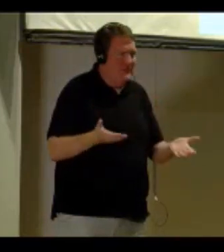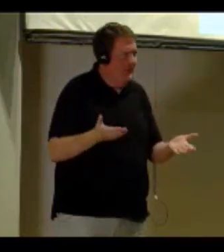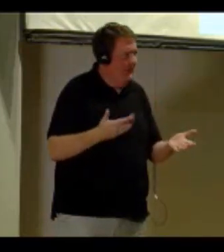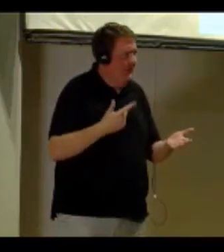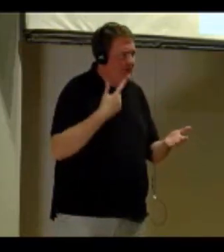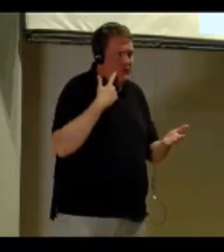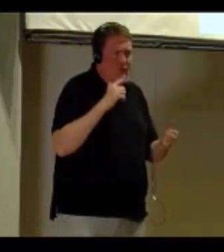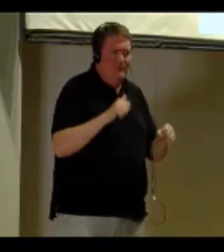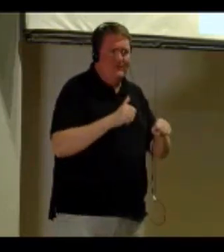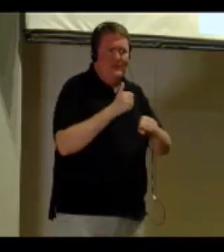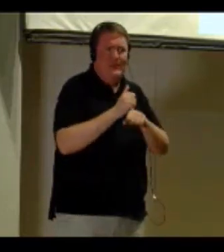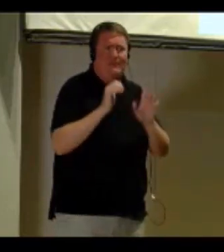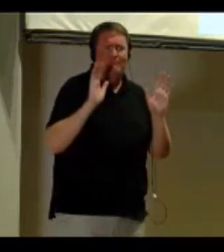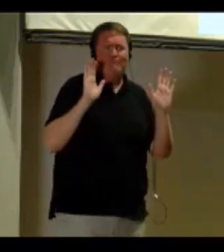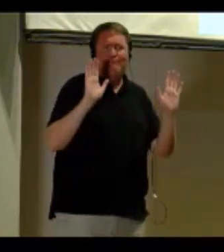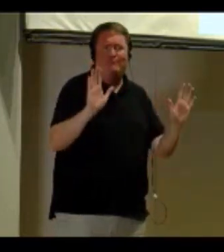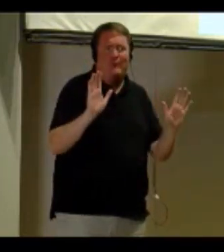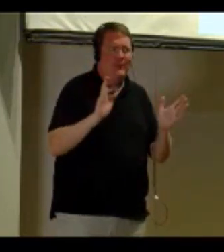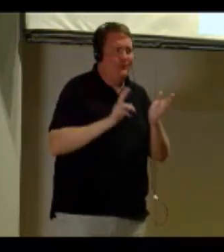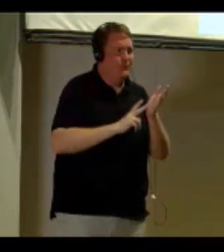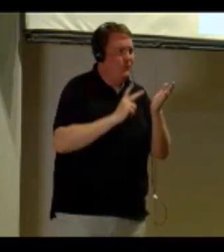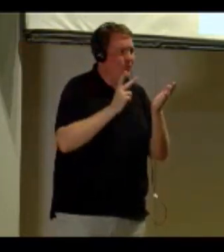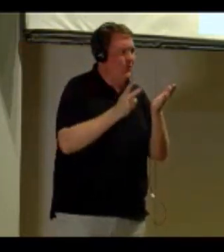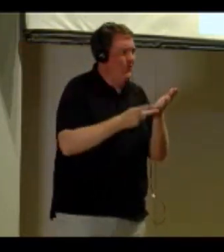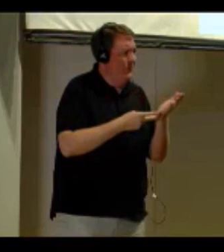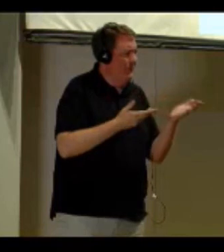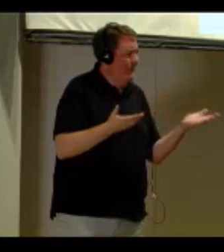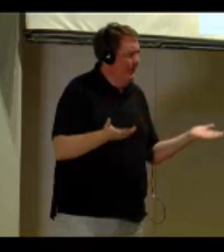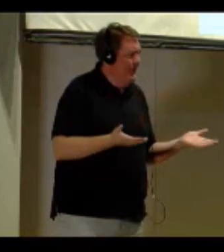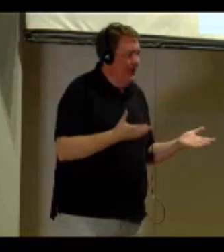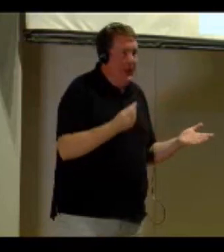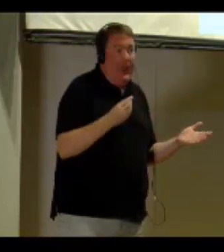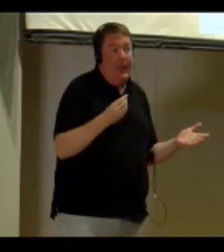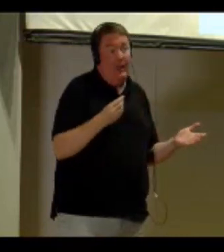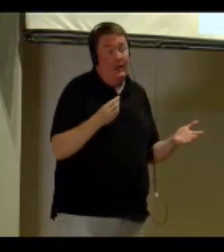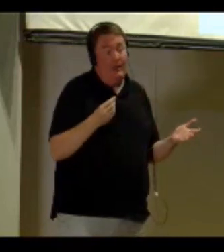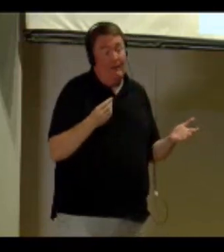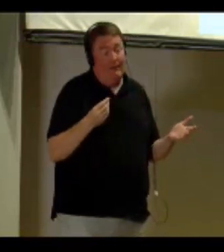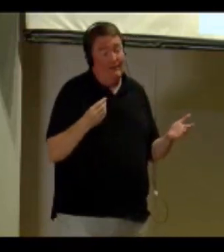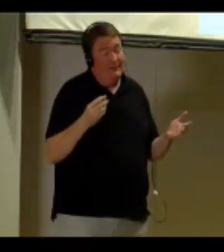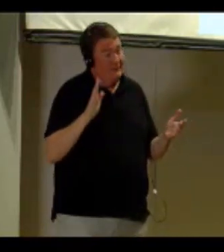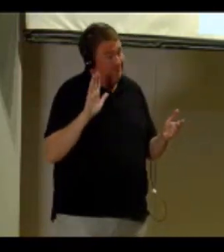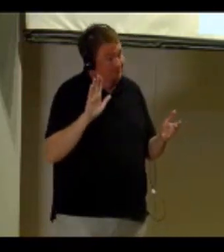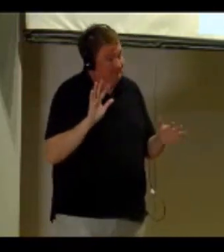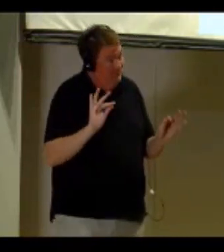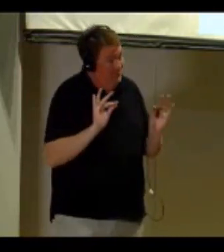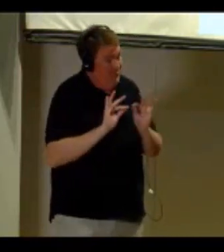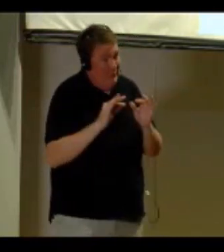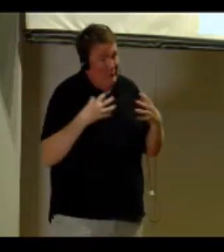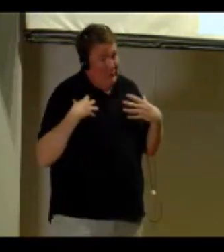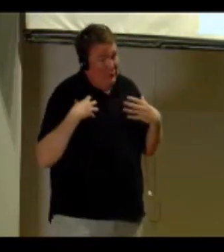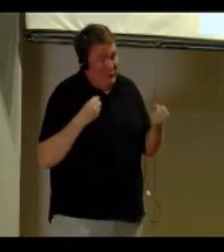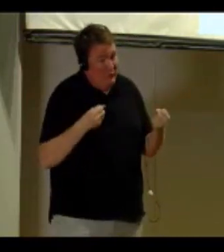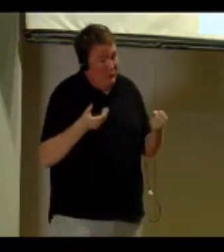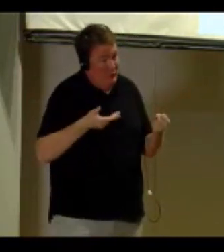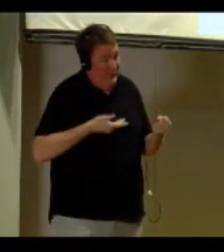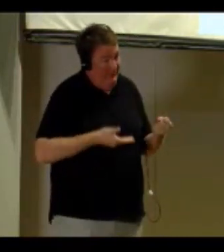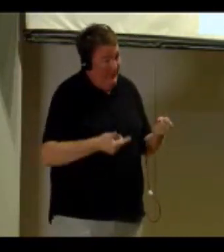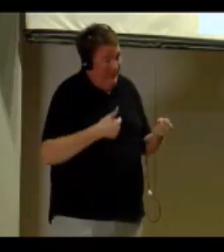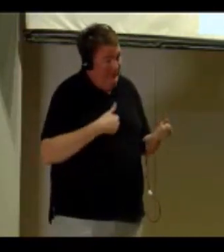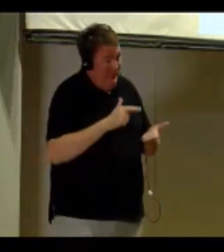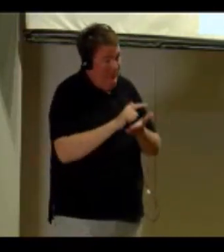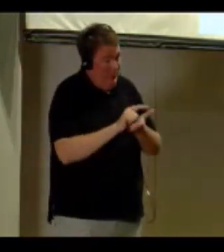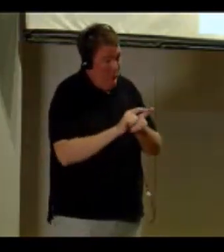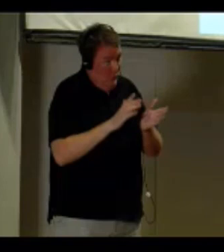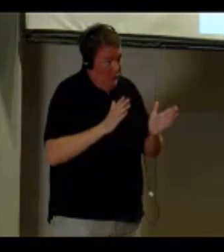a terrific program, and importantly, for having the courage to invite the lawyer to be